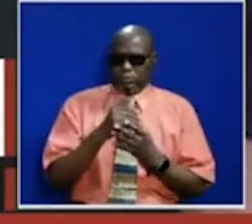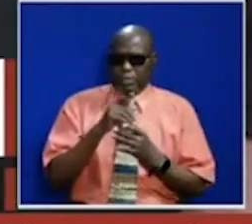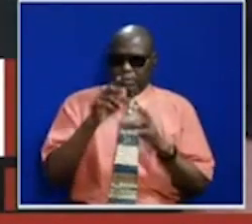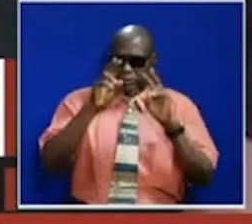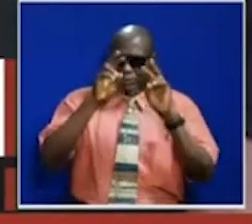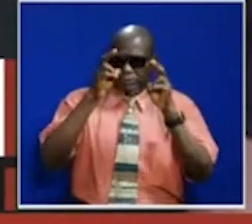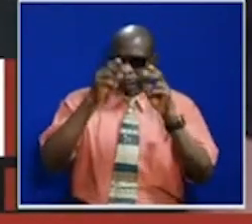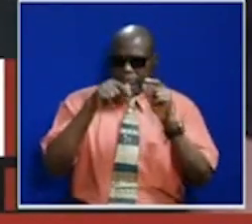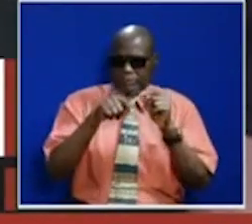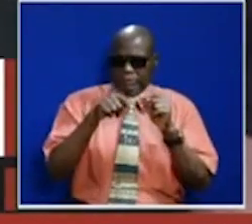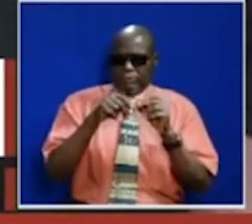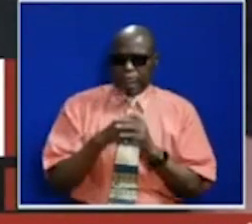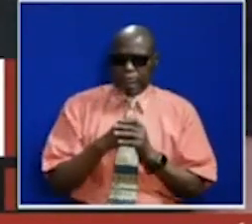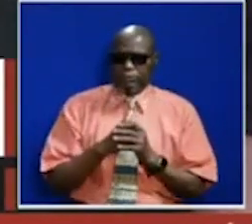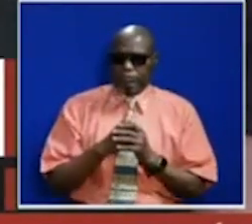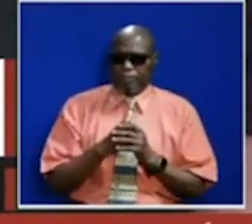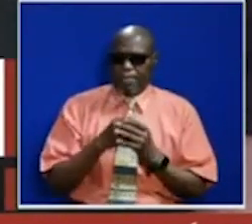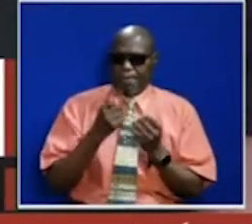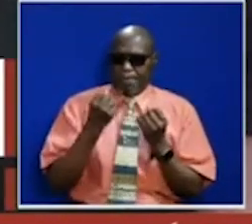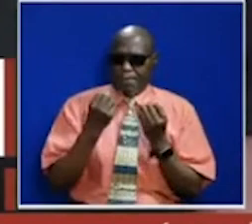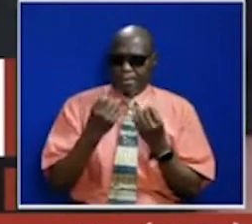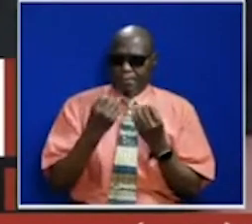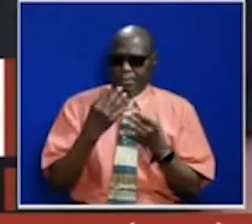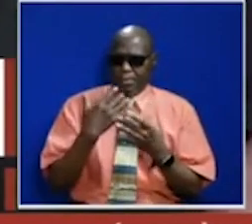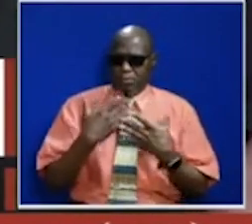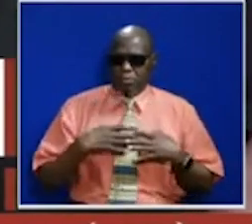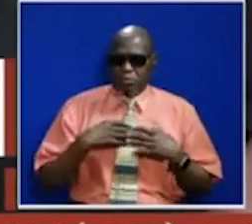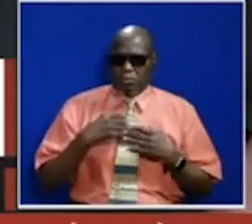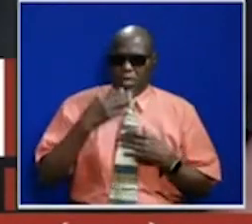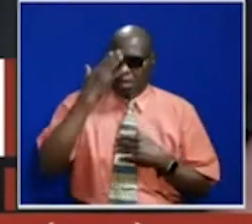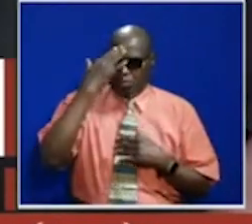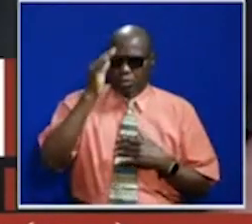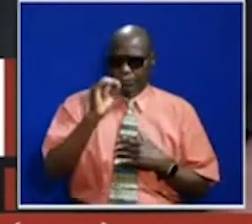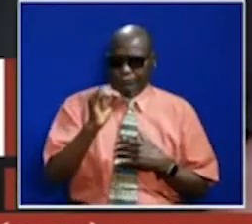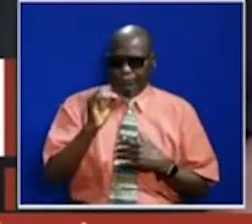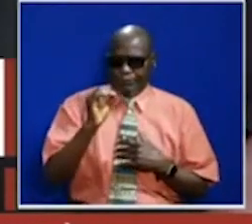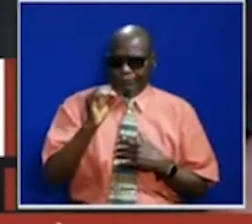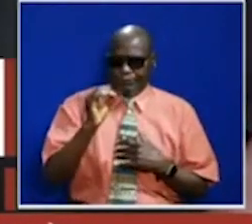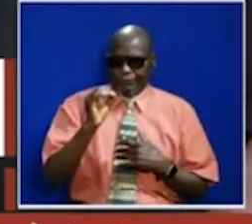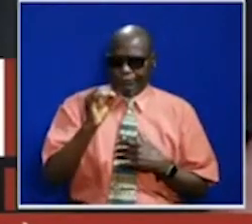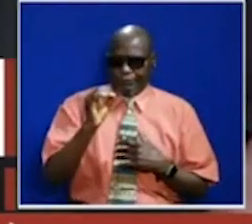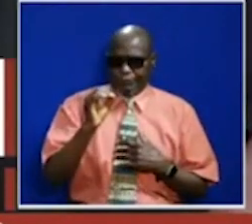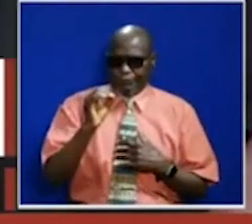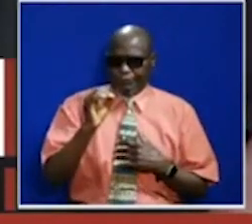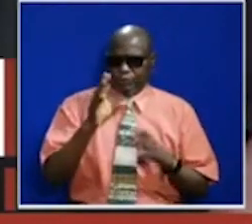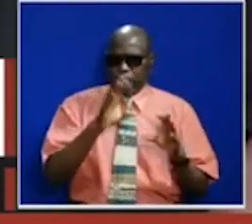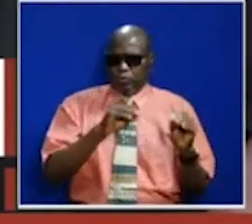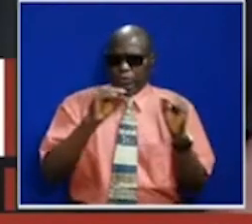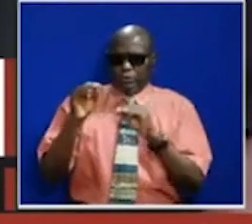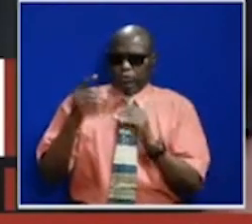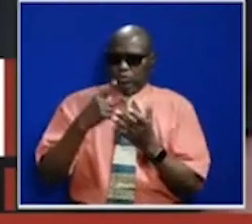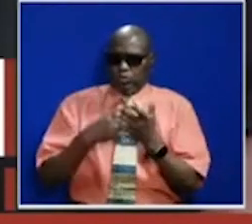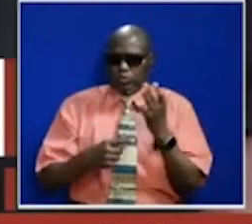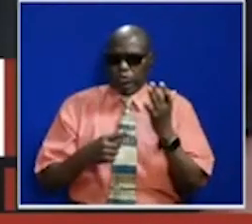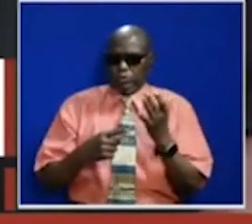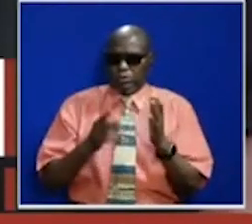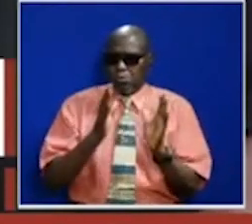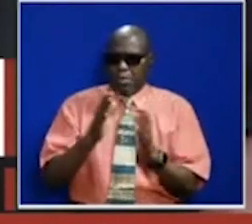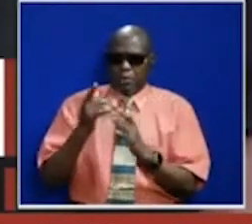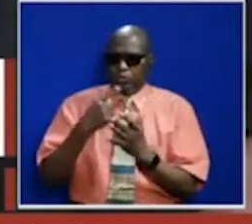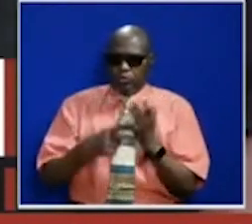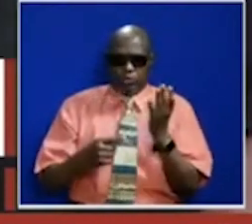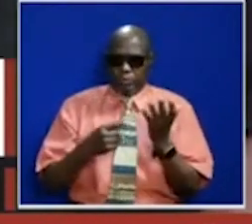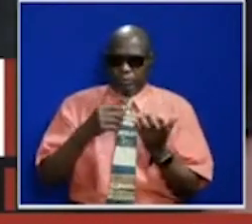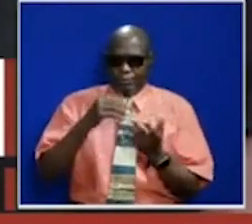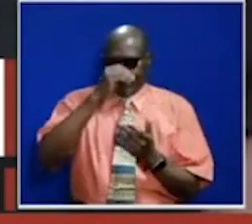issues. So many people are unaware of what the transition looks like and what the plans are, including